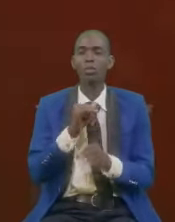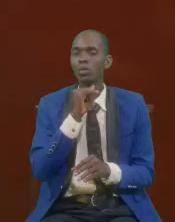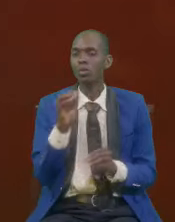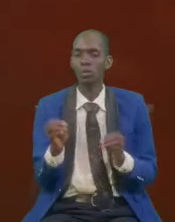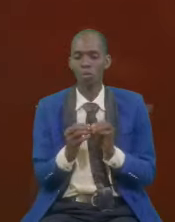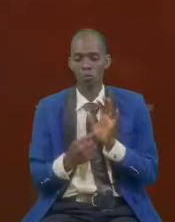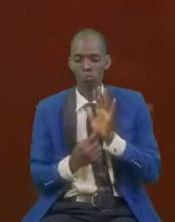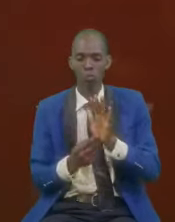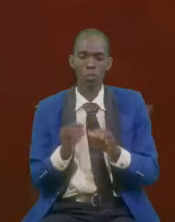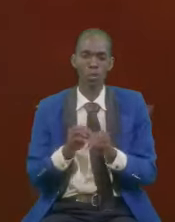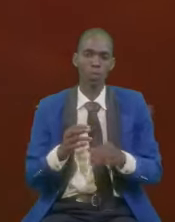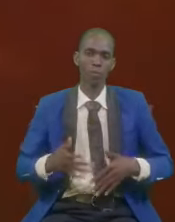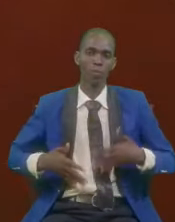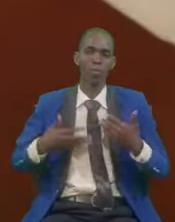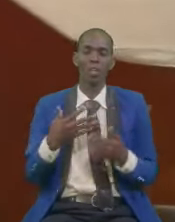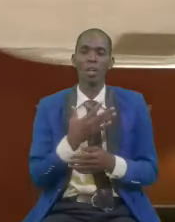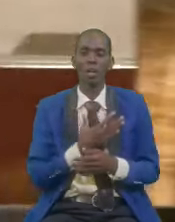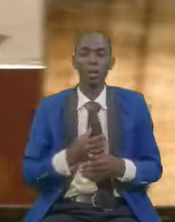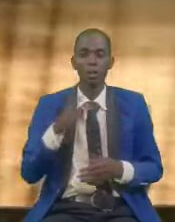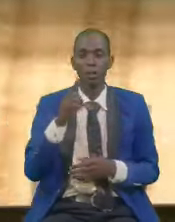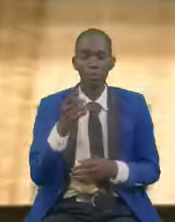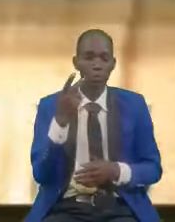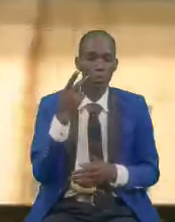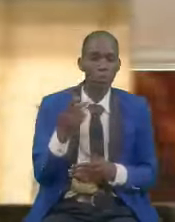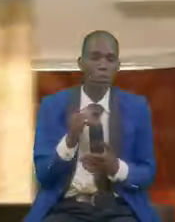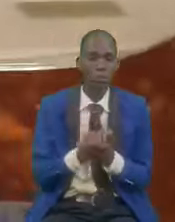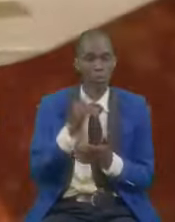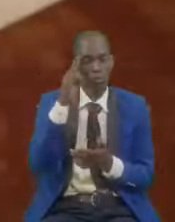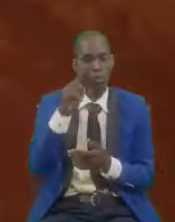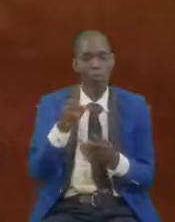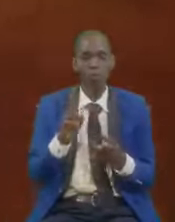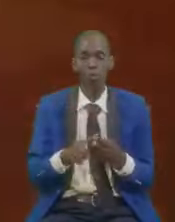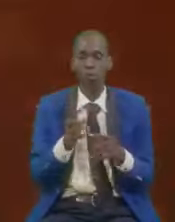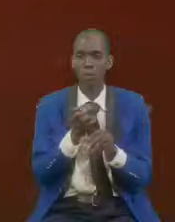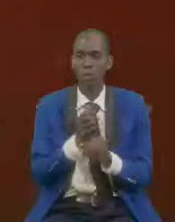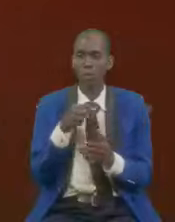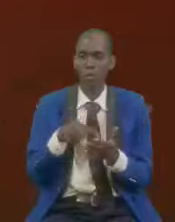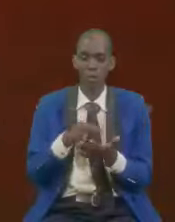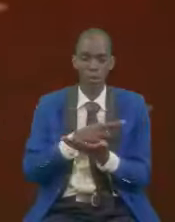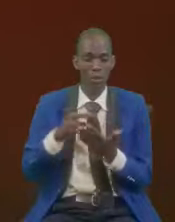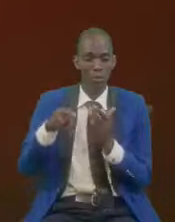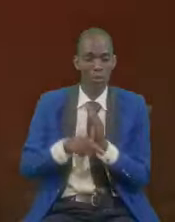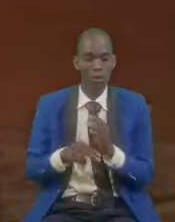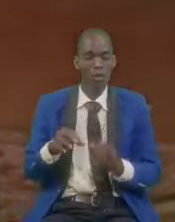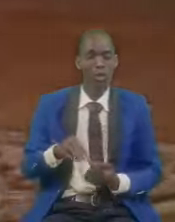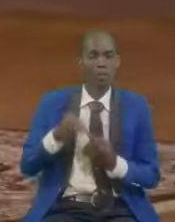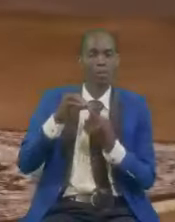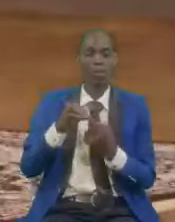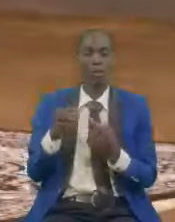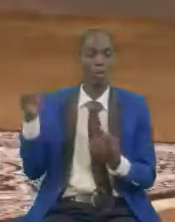in your life. And you see that we need to have this righteousness, except your righteousness shall